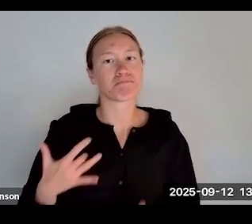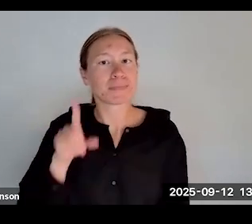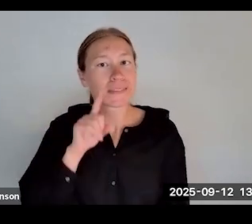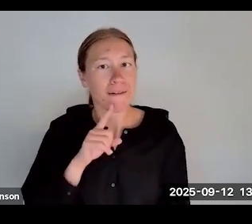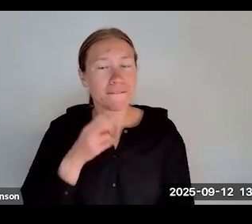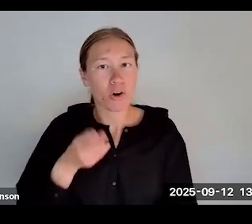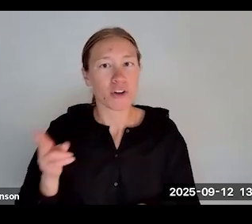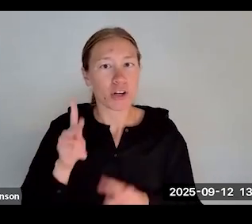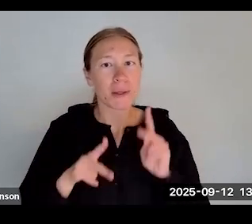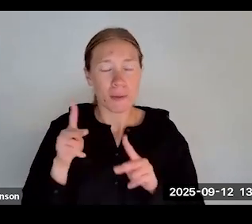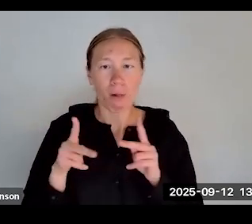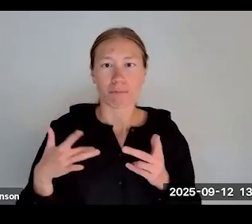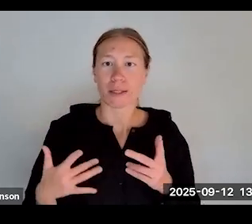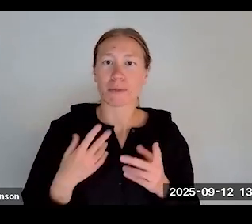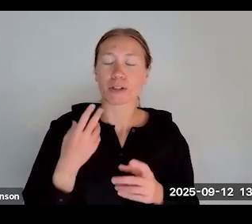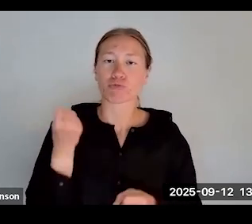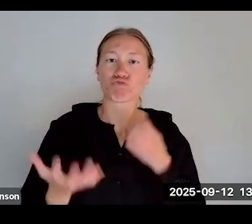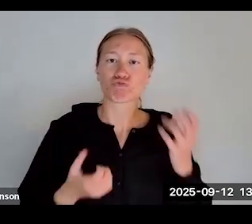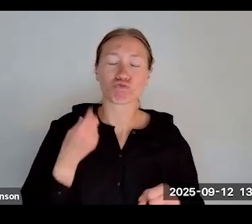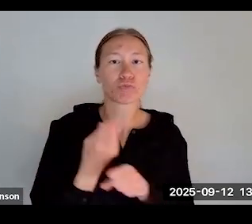used primarily in the United States.